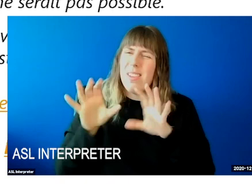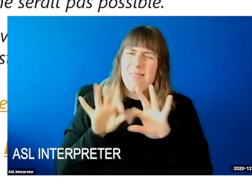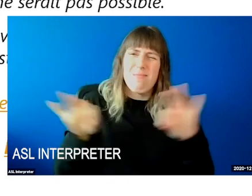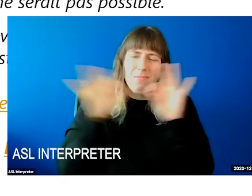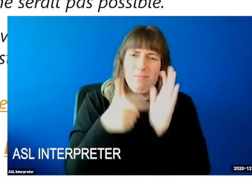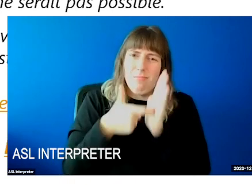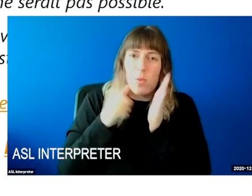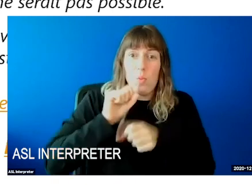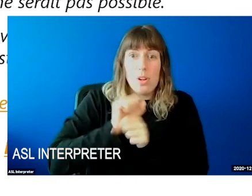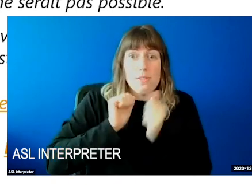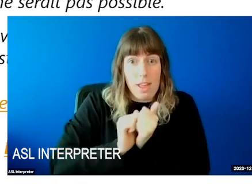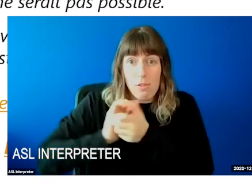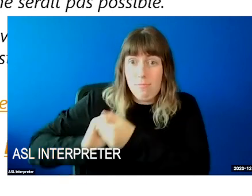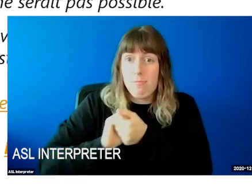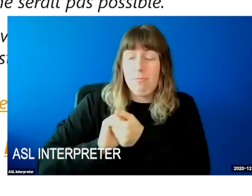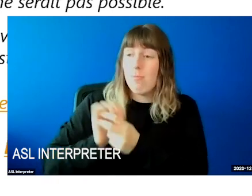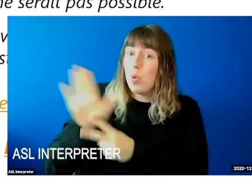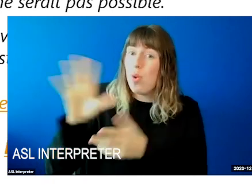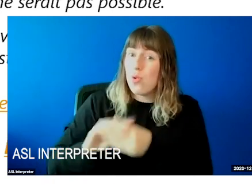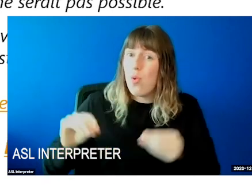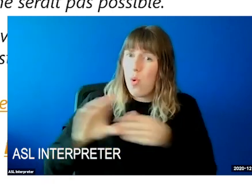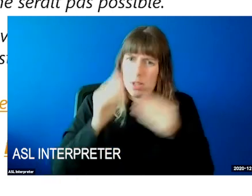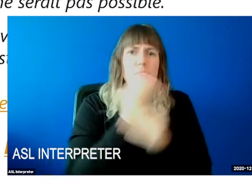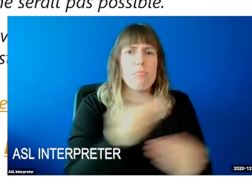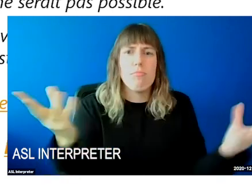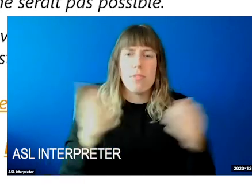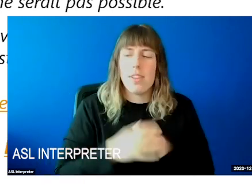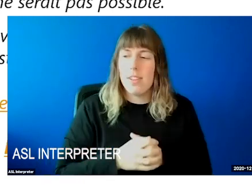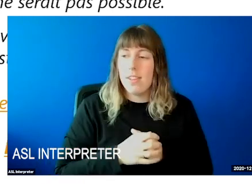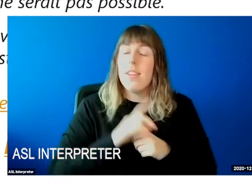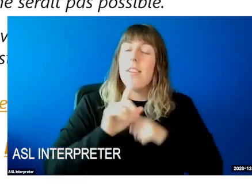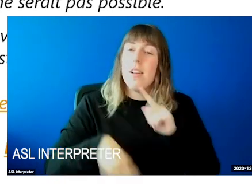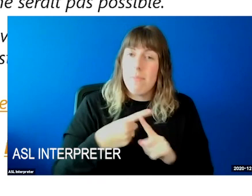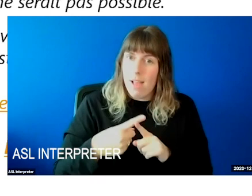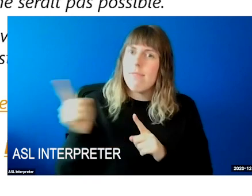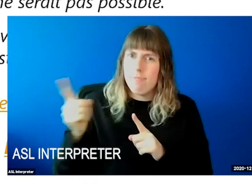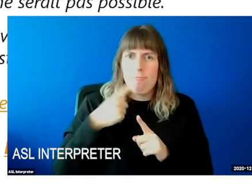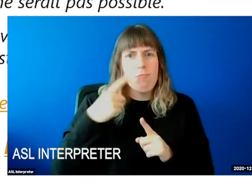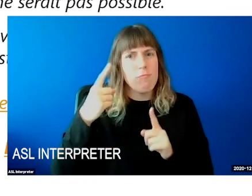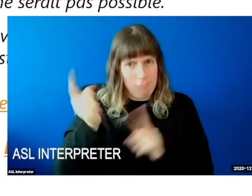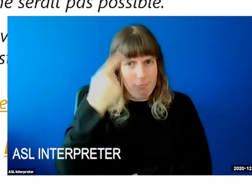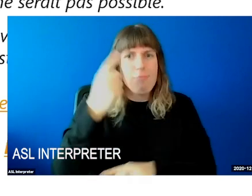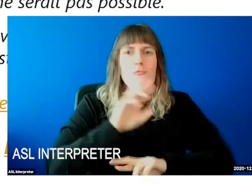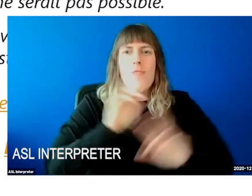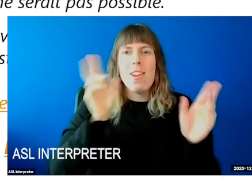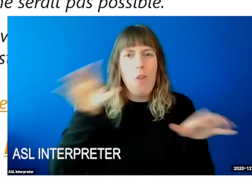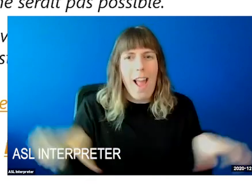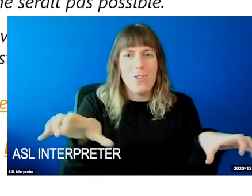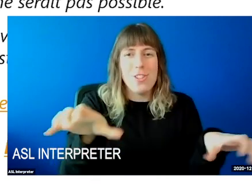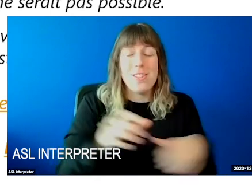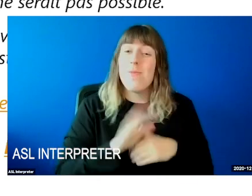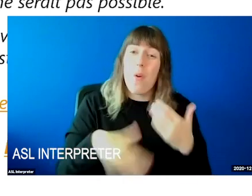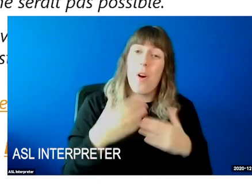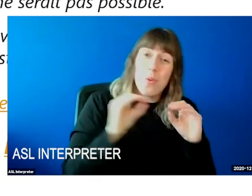You've taught us how critical it is to work together. You've generously shared your stories and most importantly, called us to